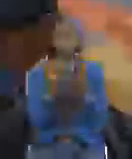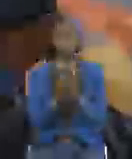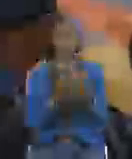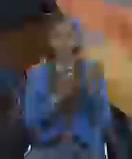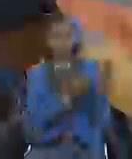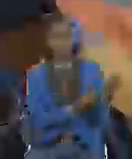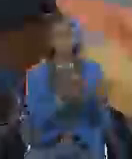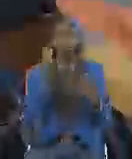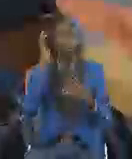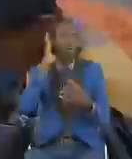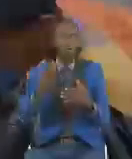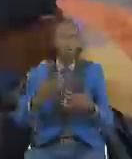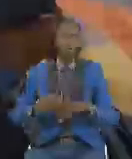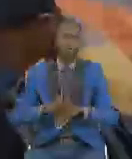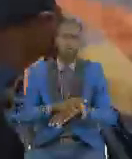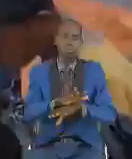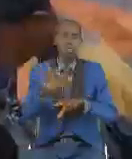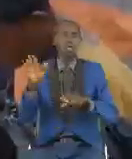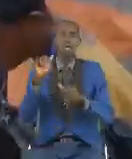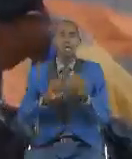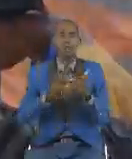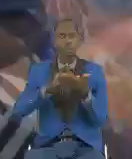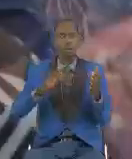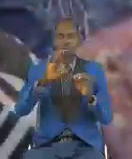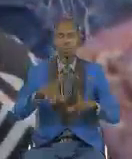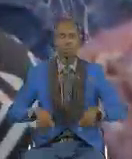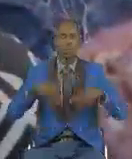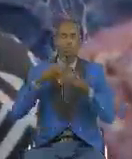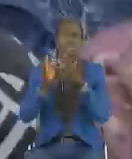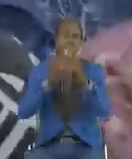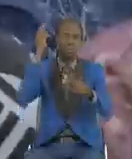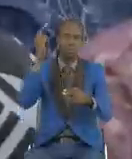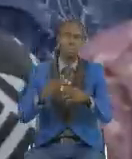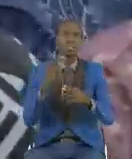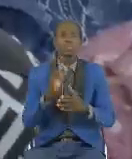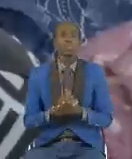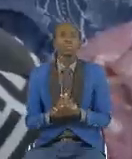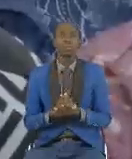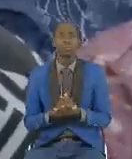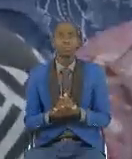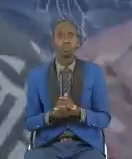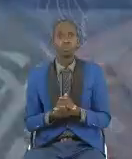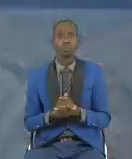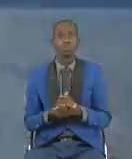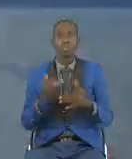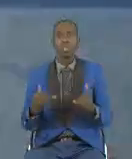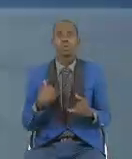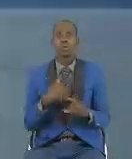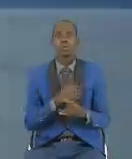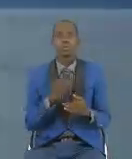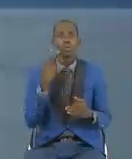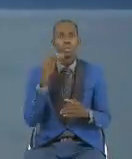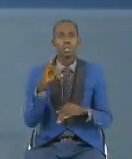will impact every one of your lives in Jesus' name. We're now looking at number